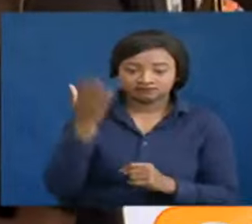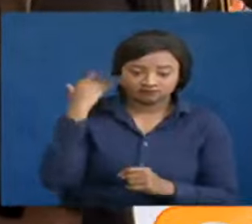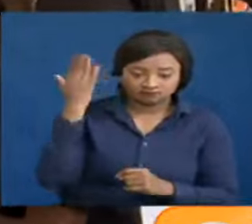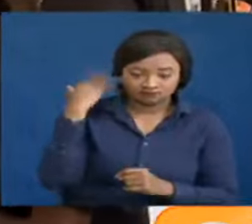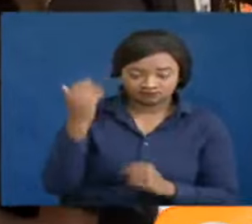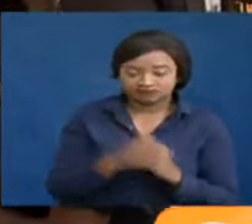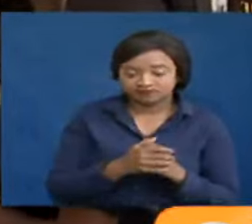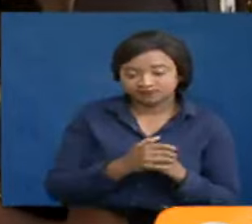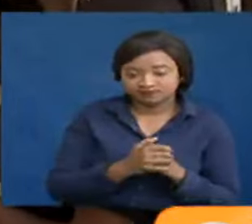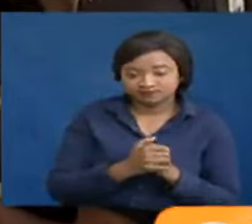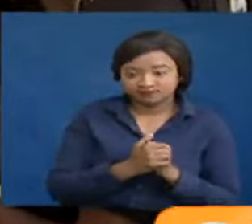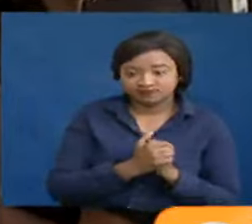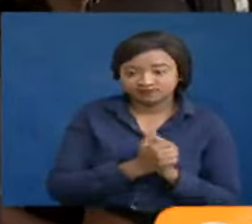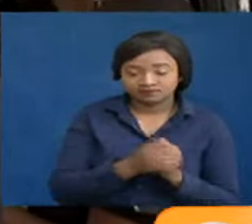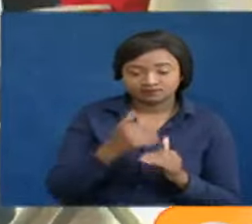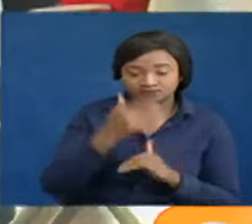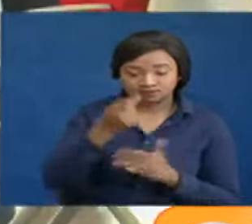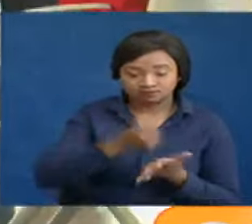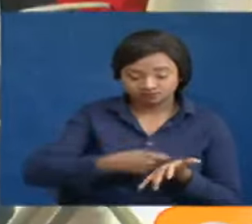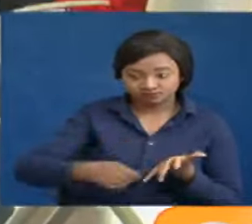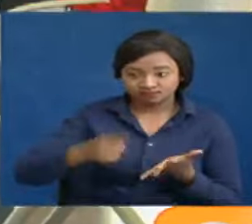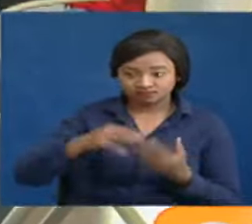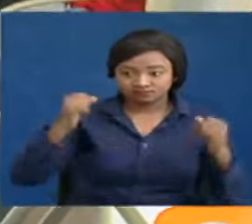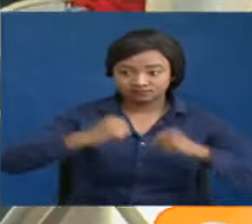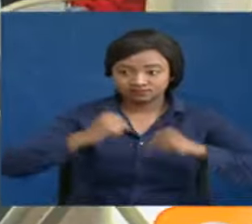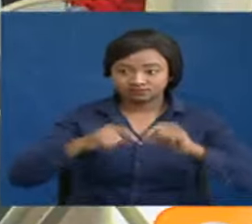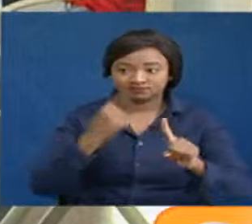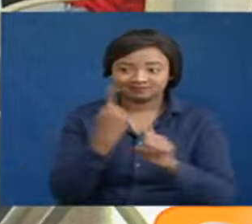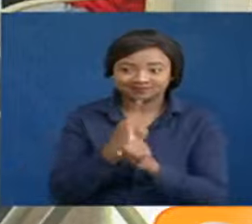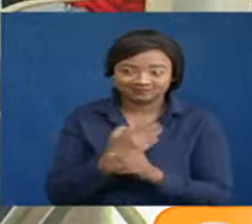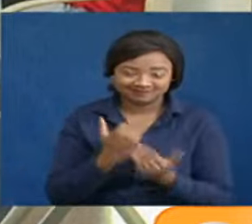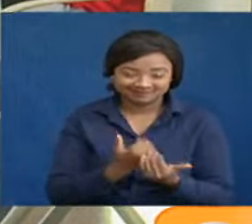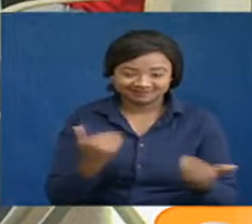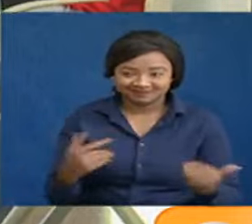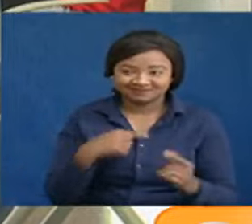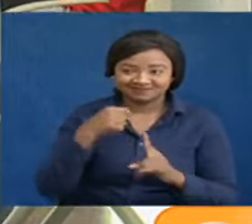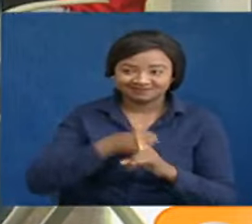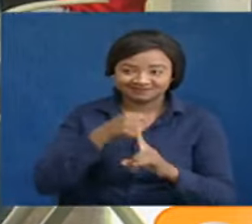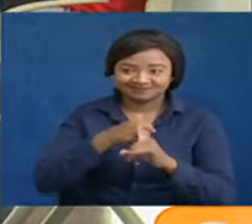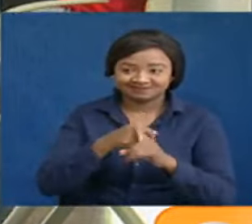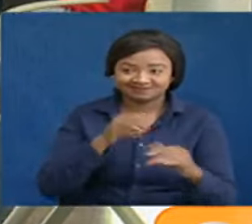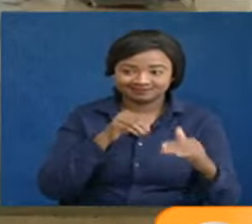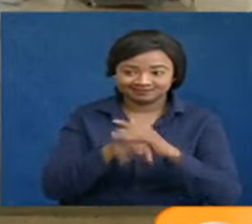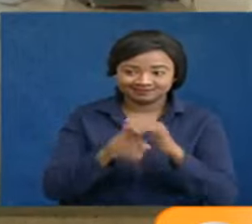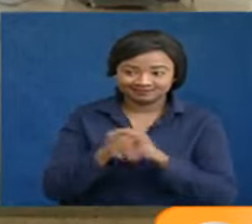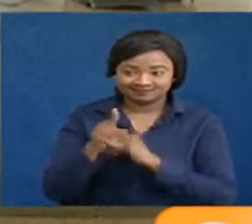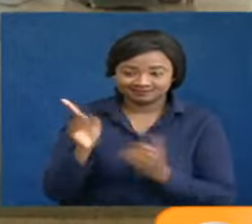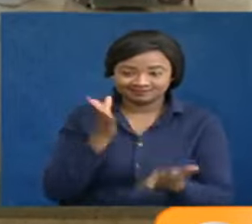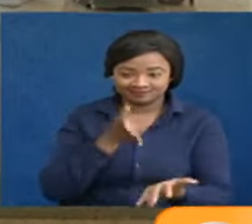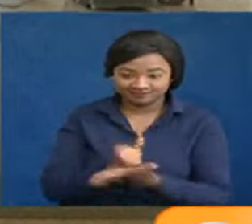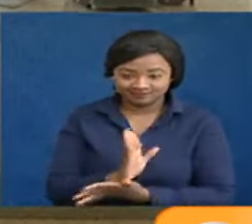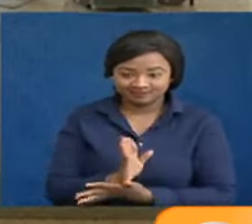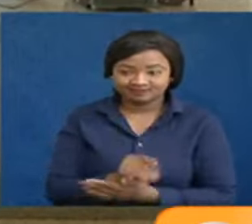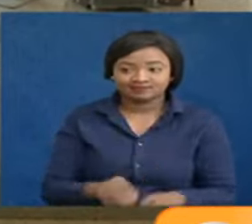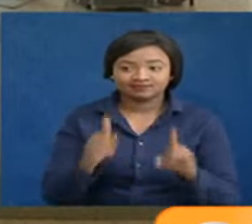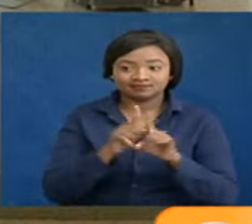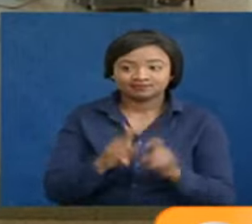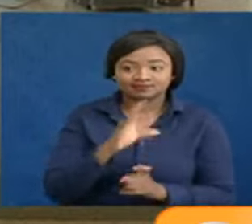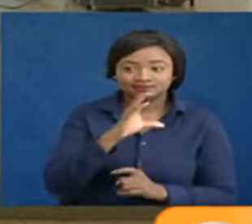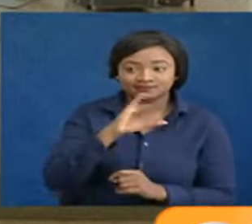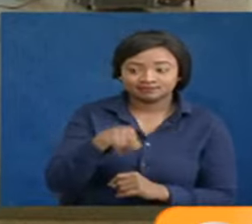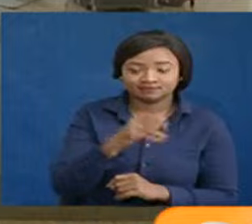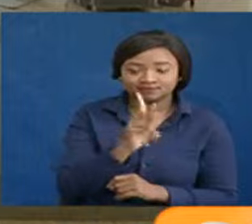34 years after Kenya signed the treaty, a number of children are still struggling to access these rights. Chief Justice Martha Koome